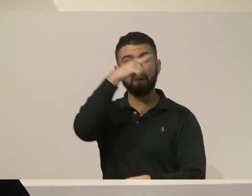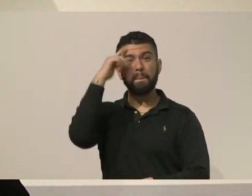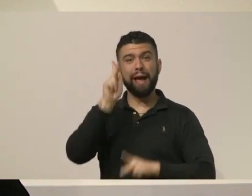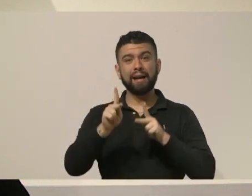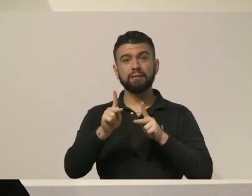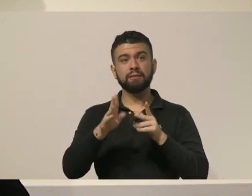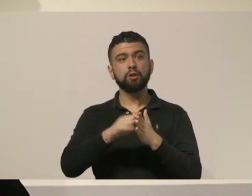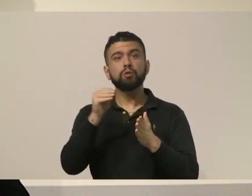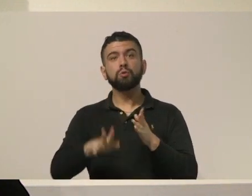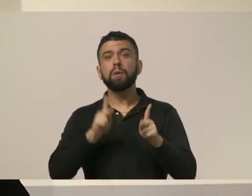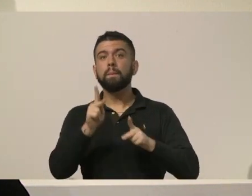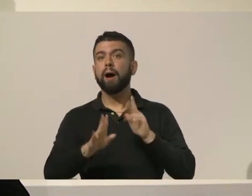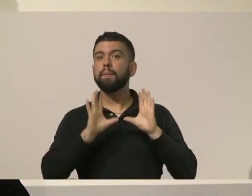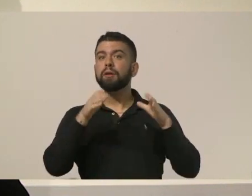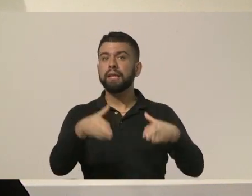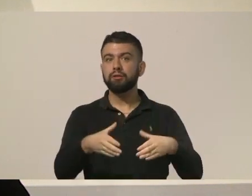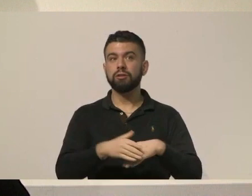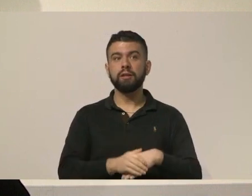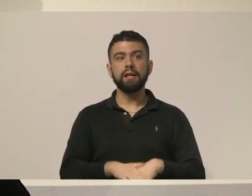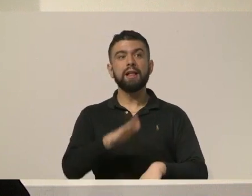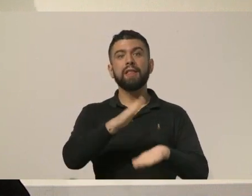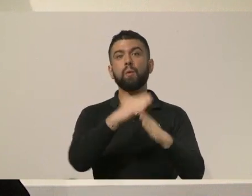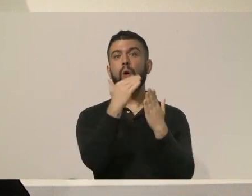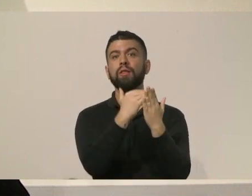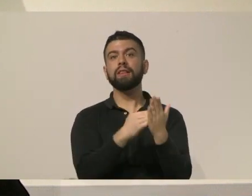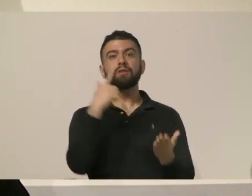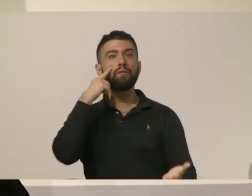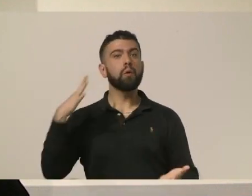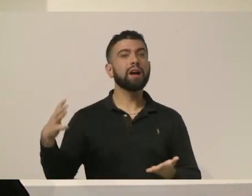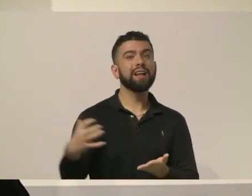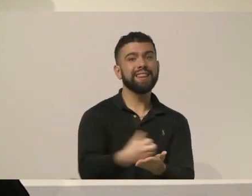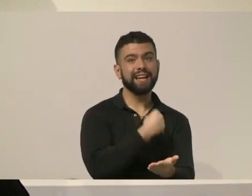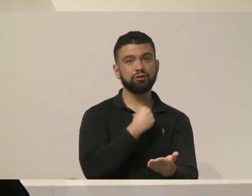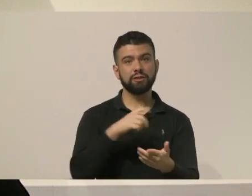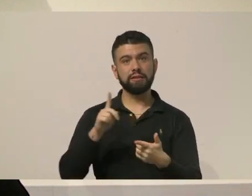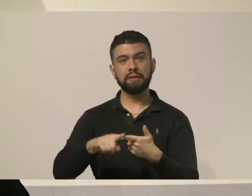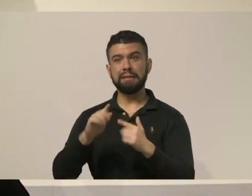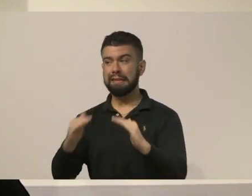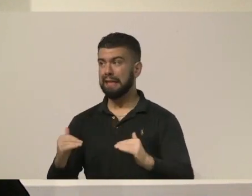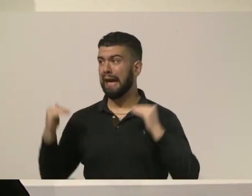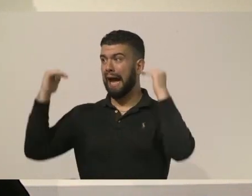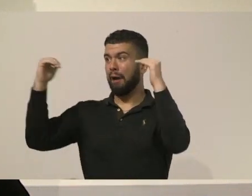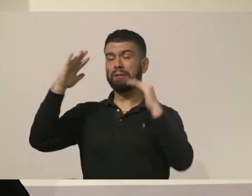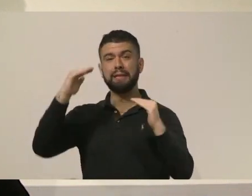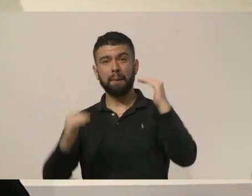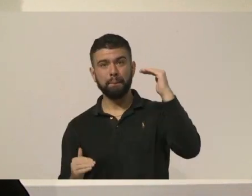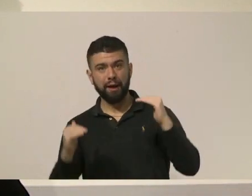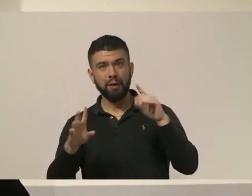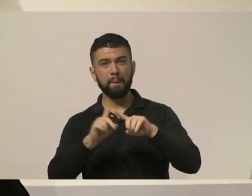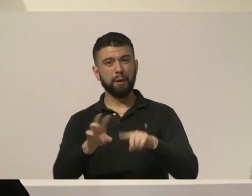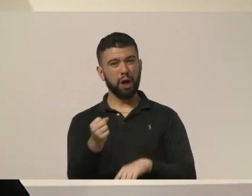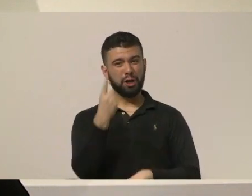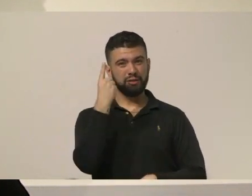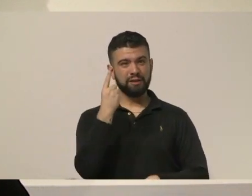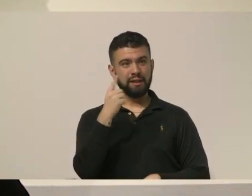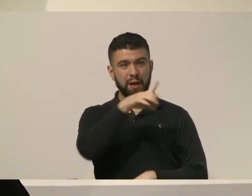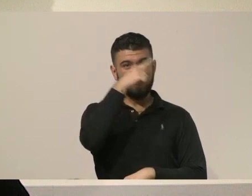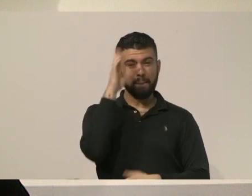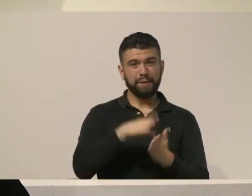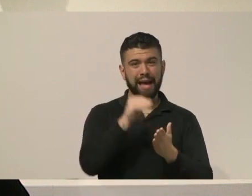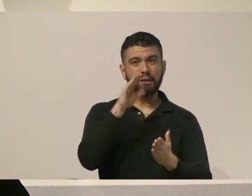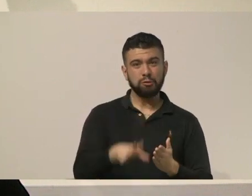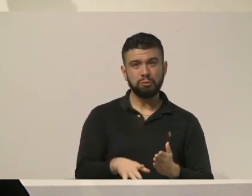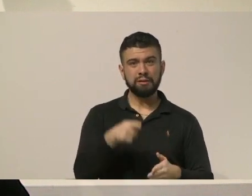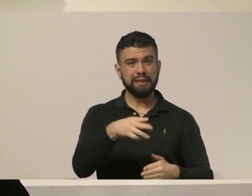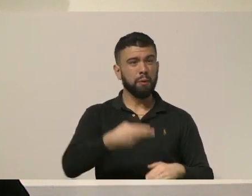students were on our lists for collections and for outstanding balances at disproportionately larger numbers than the rest of our student